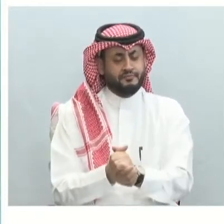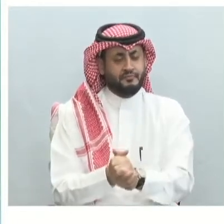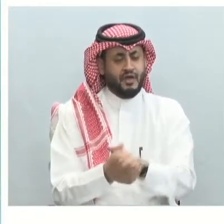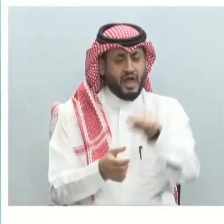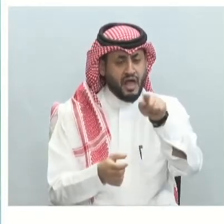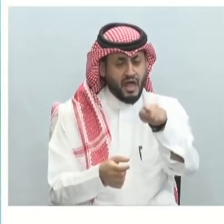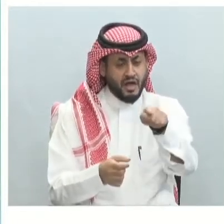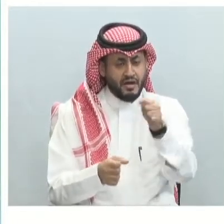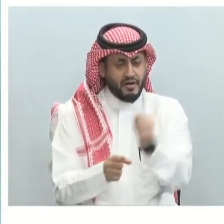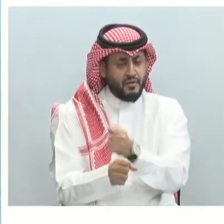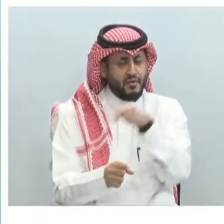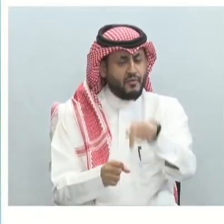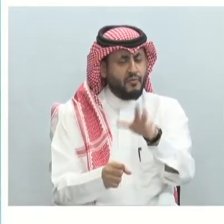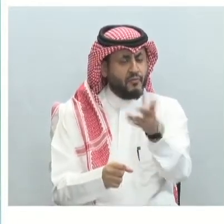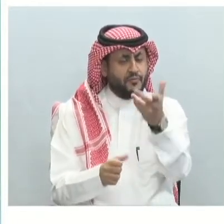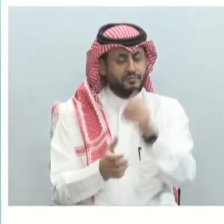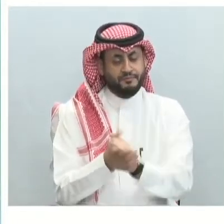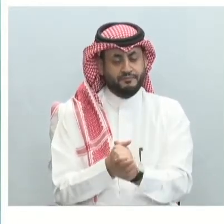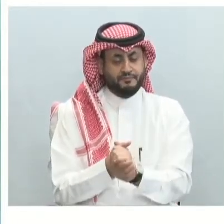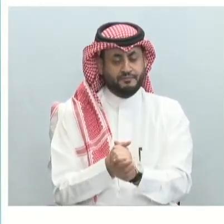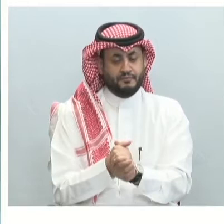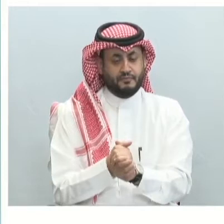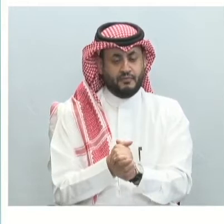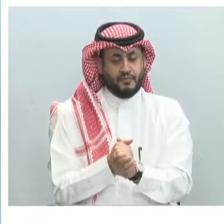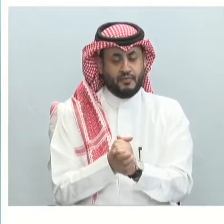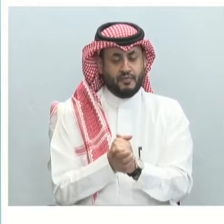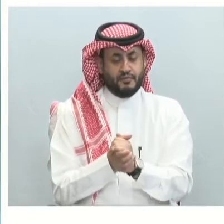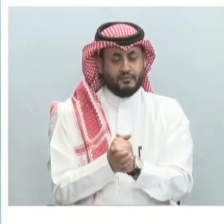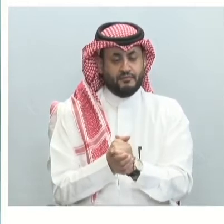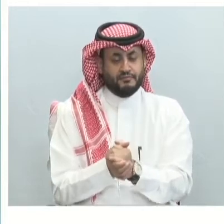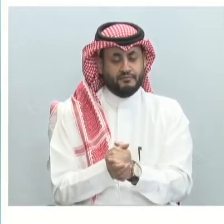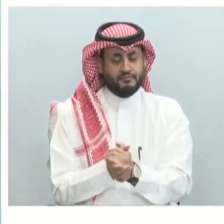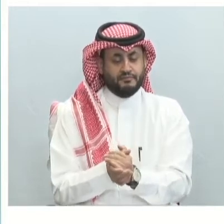It's Adil. What are you doing? So, it's Adil. What are you doing?